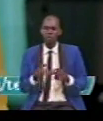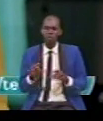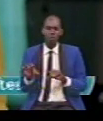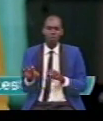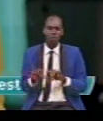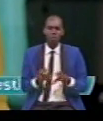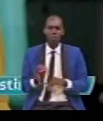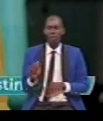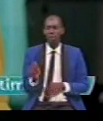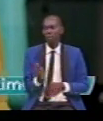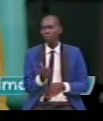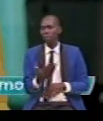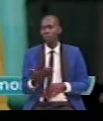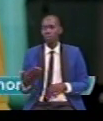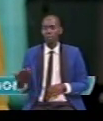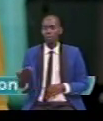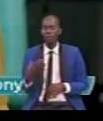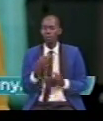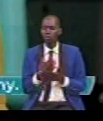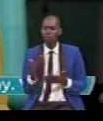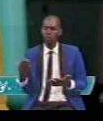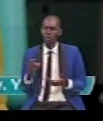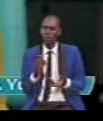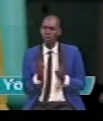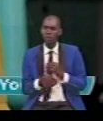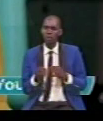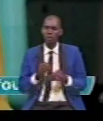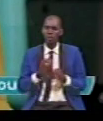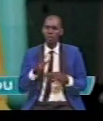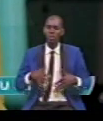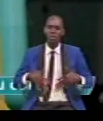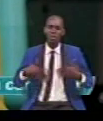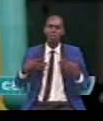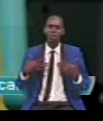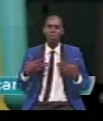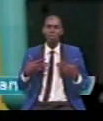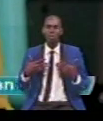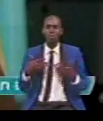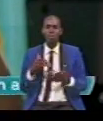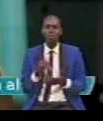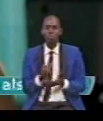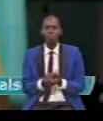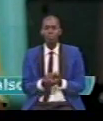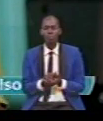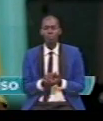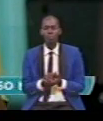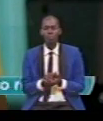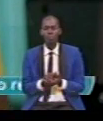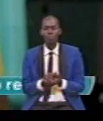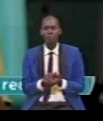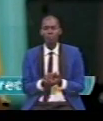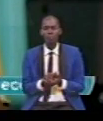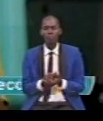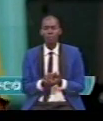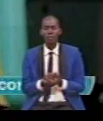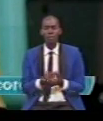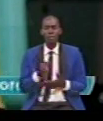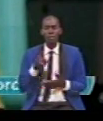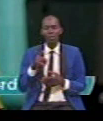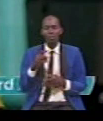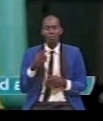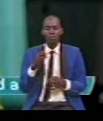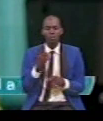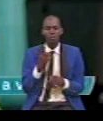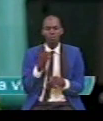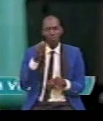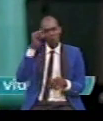then something transpired in my life, and whereby anything that I could just remember what he was